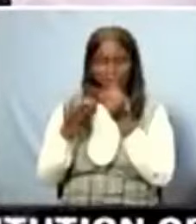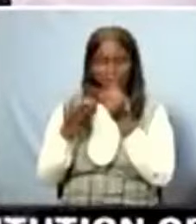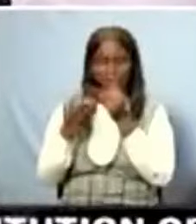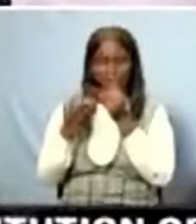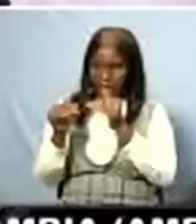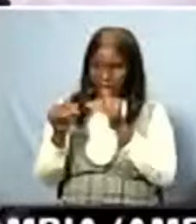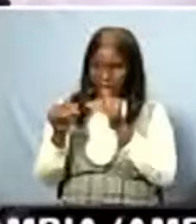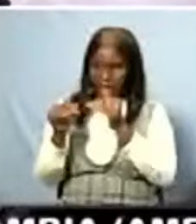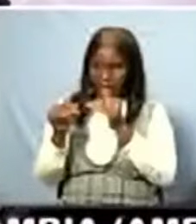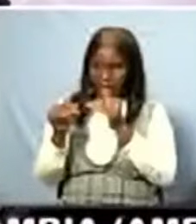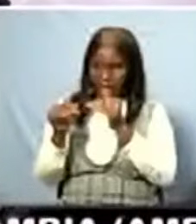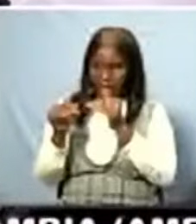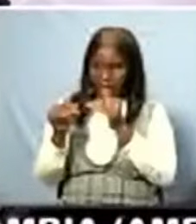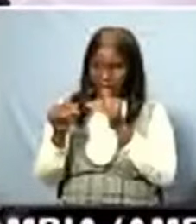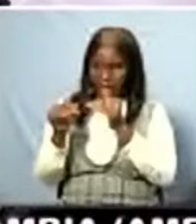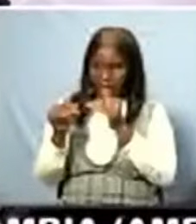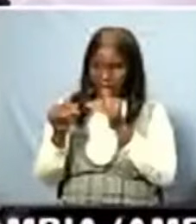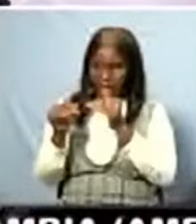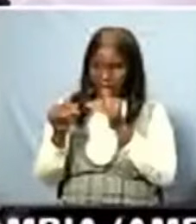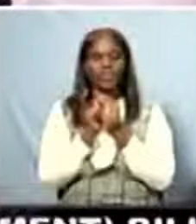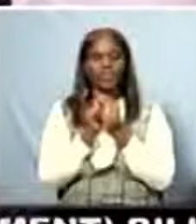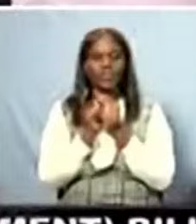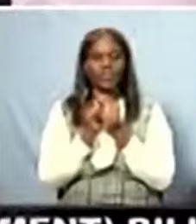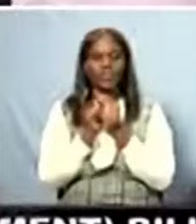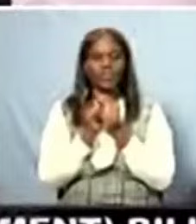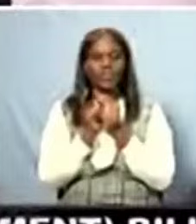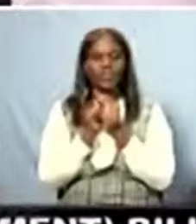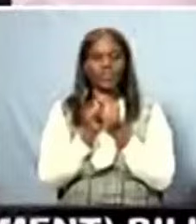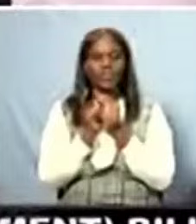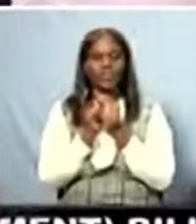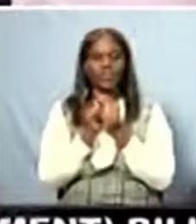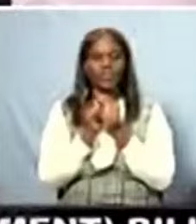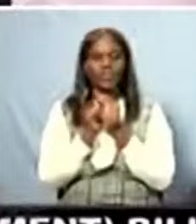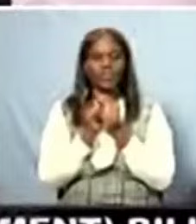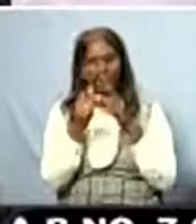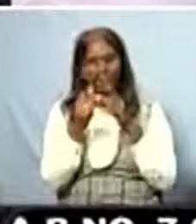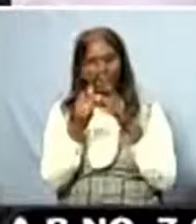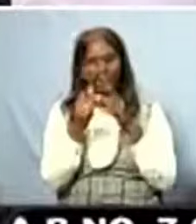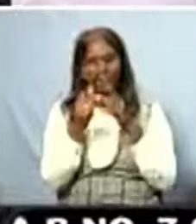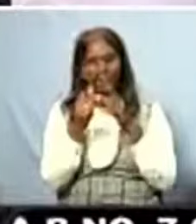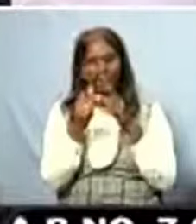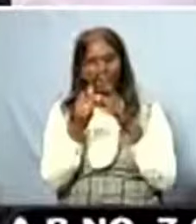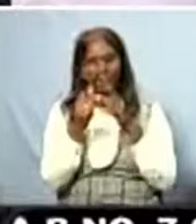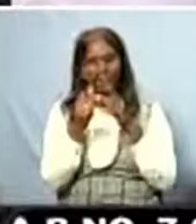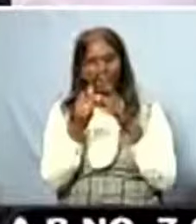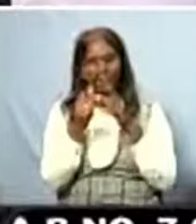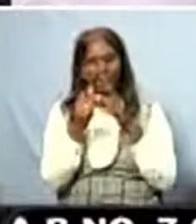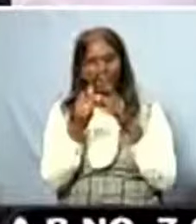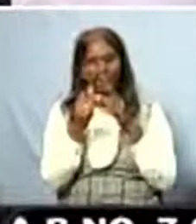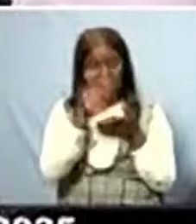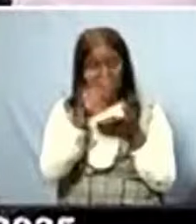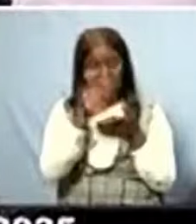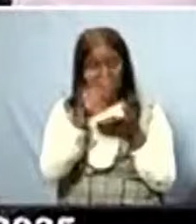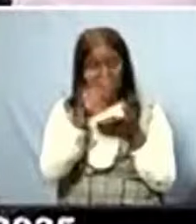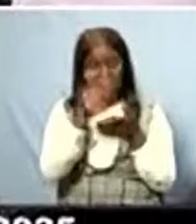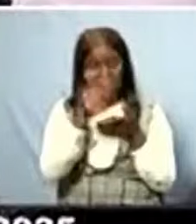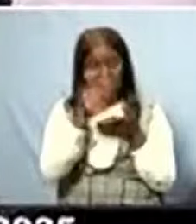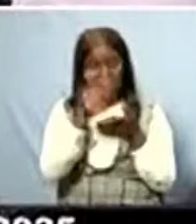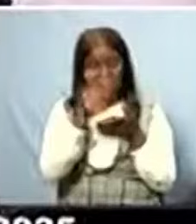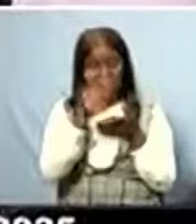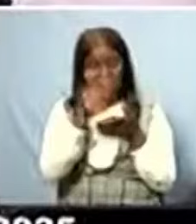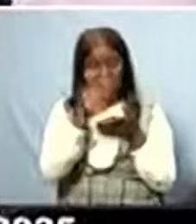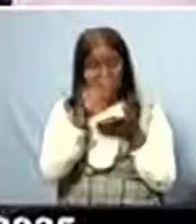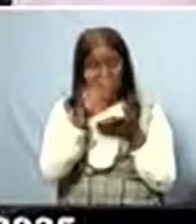person. So in terms of best practices, it's better for the political parties to submit the lists before